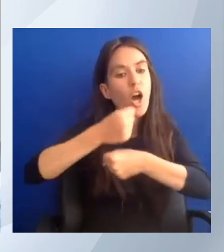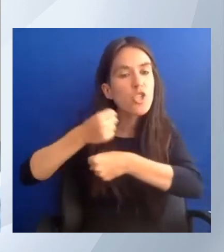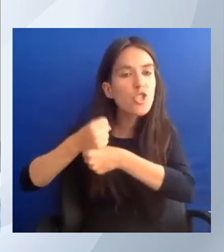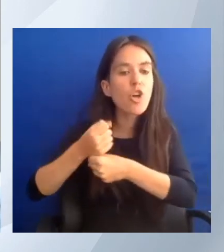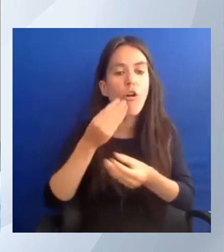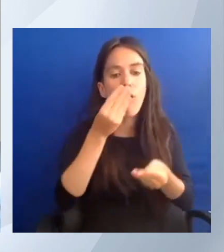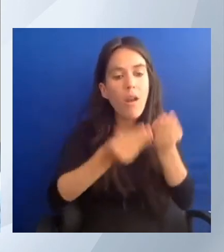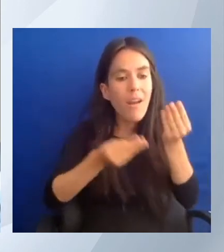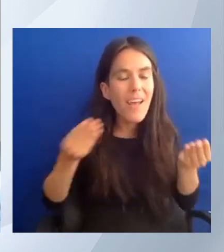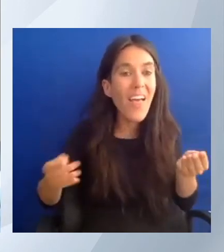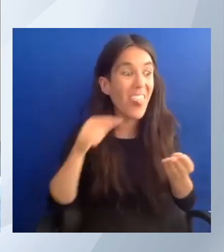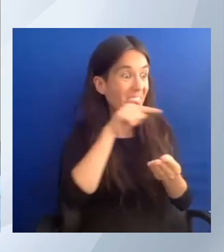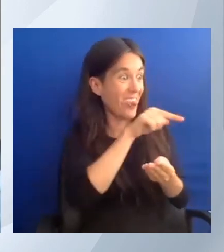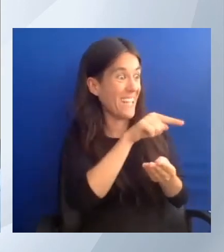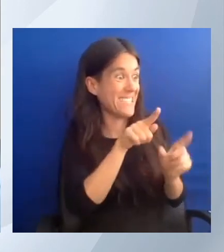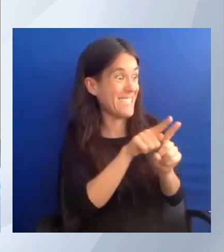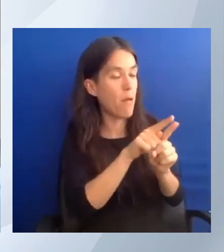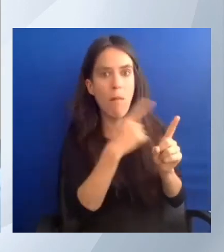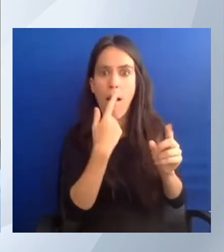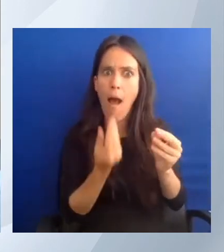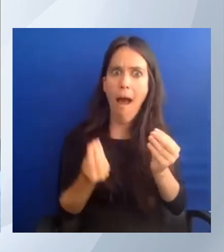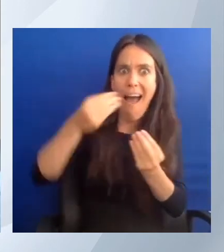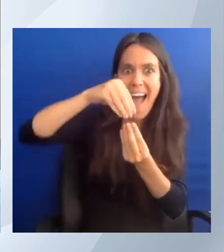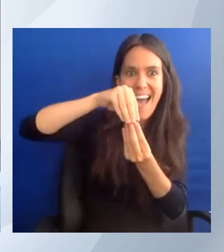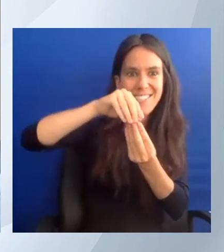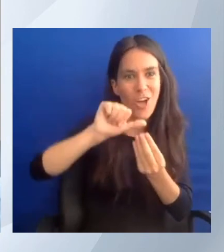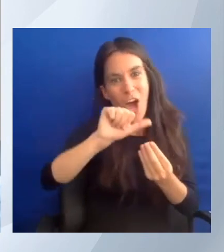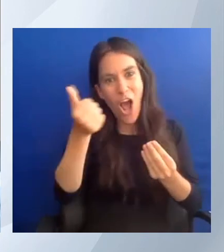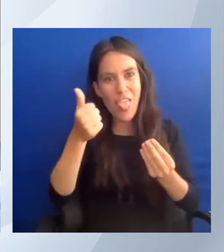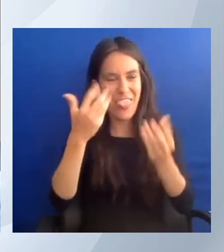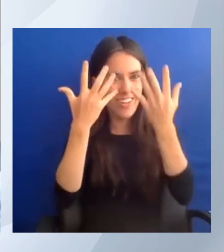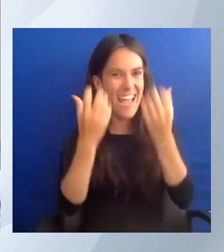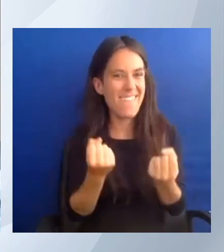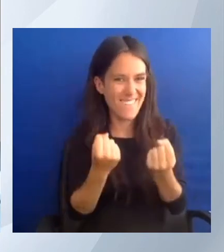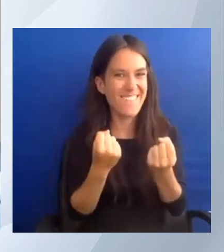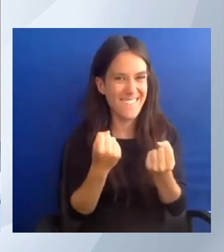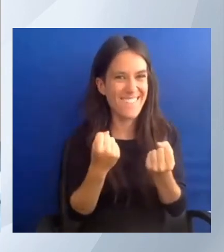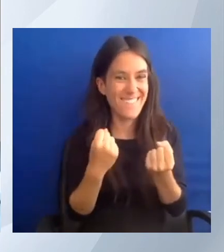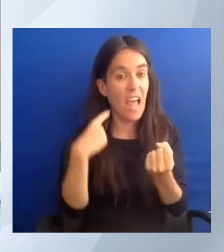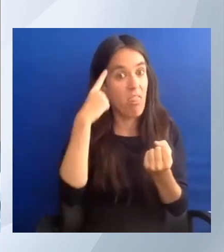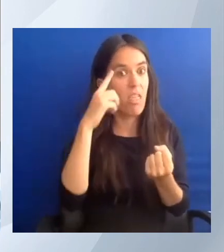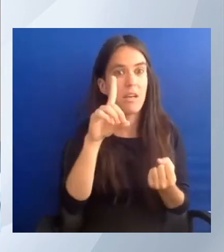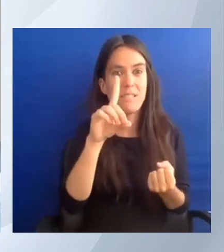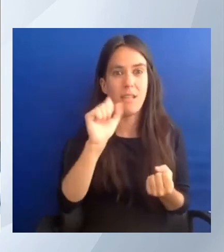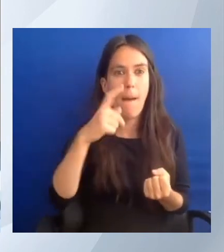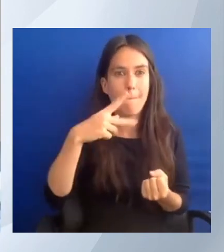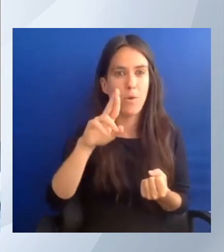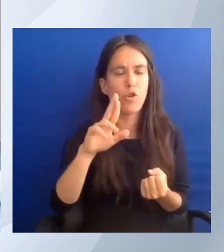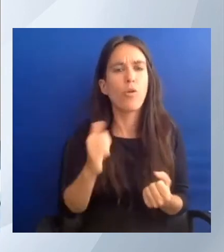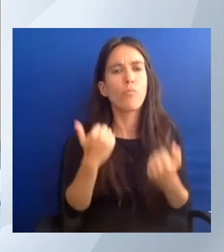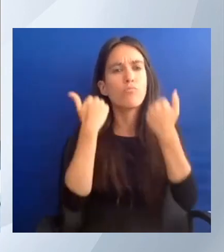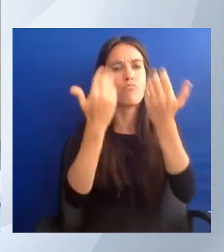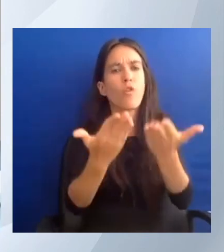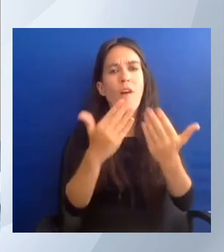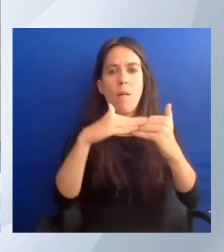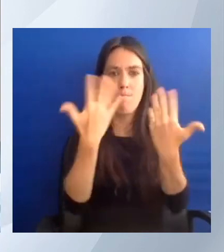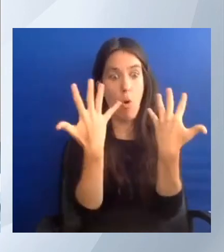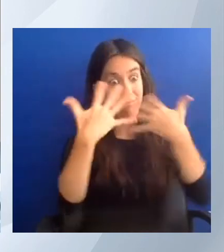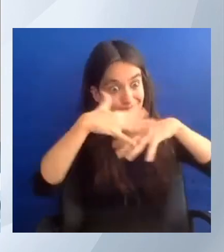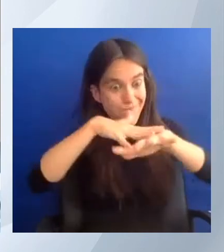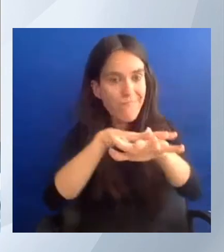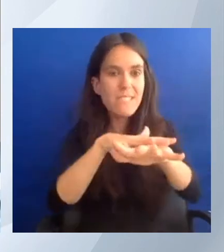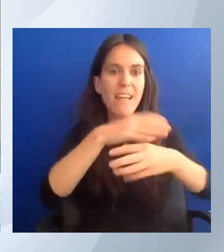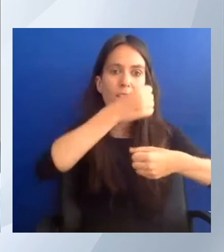service meshes, but other functionalities also. As you can see that Dapr is providing you, integration with